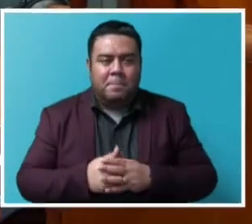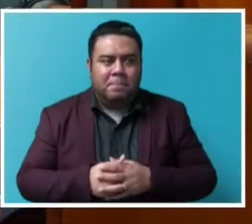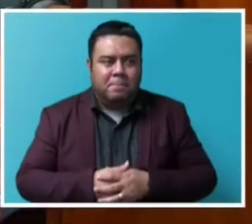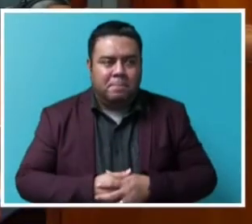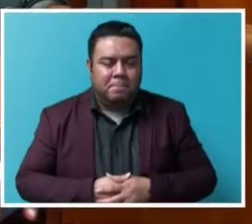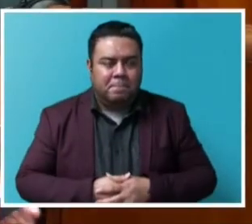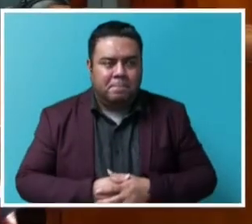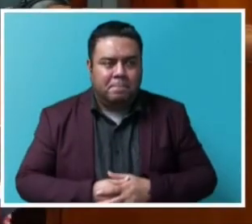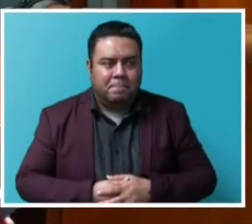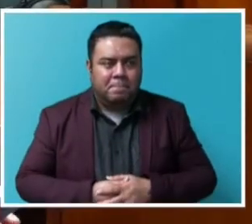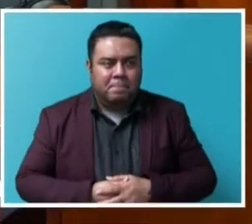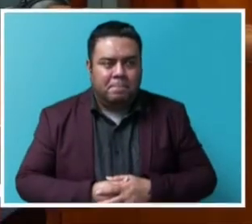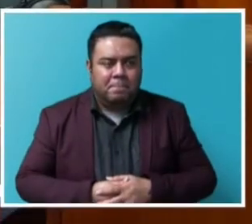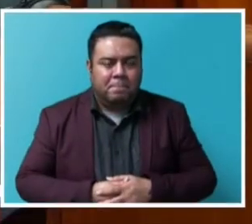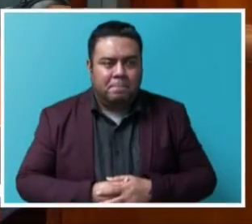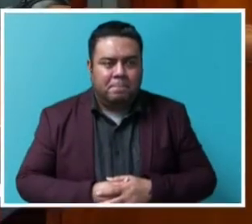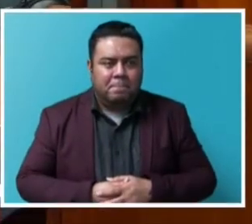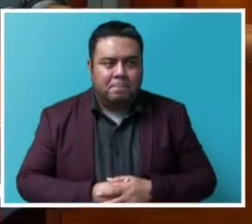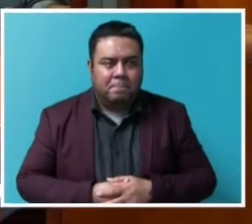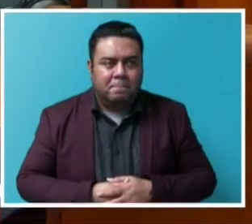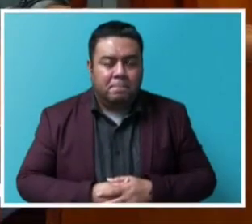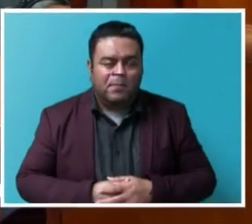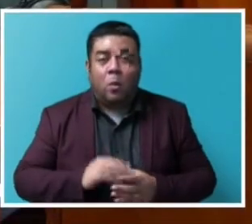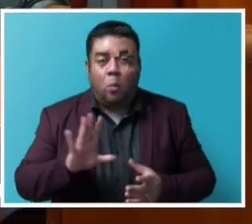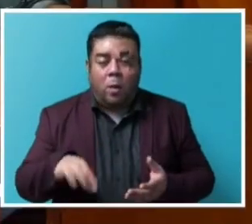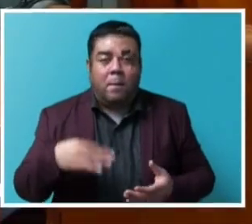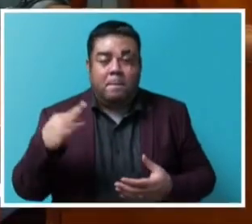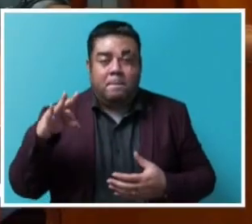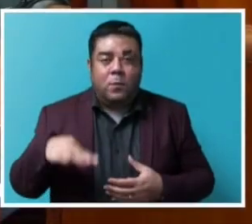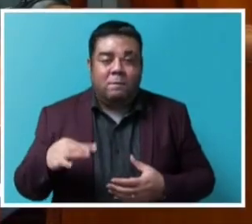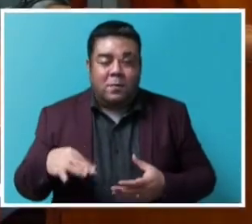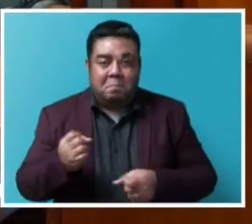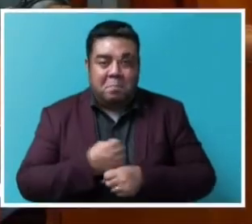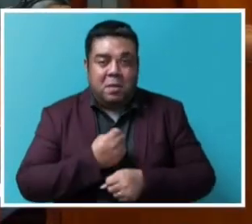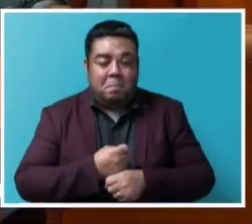protection. While profit making is important,